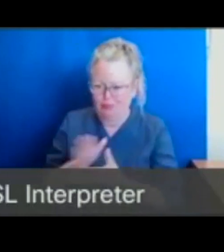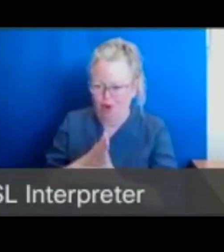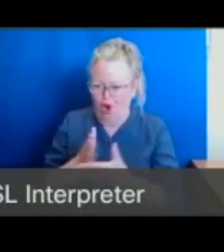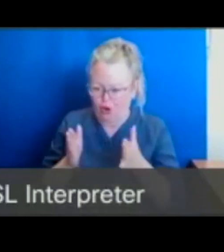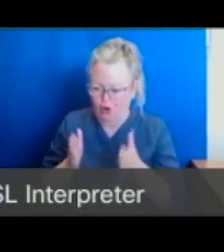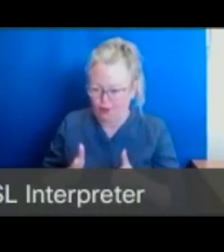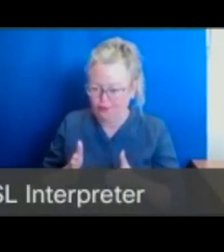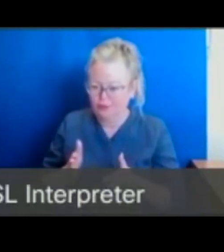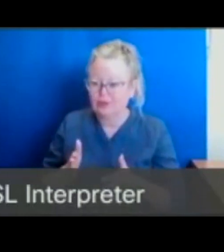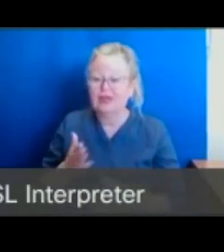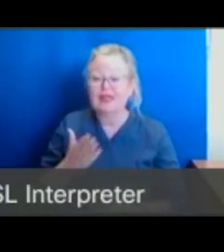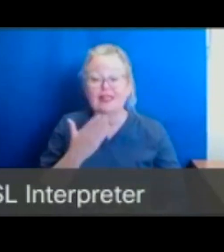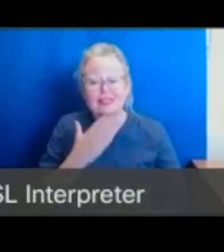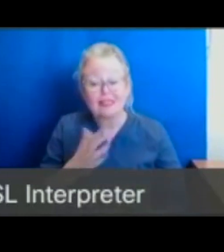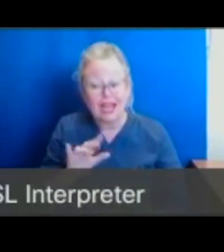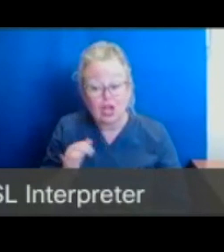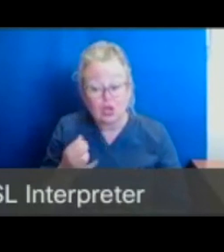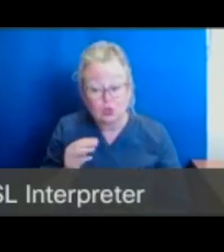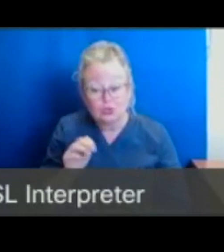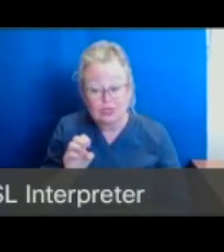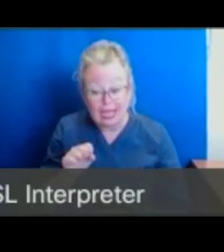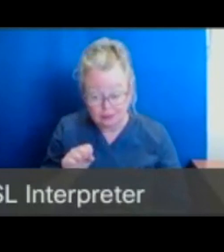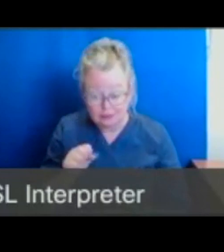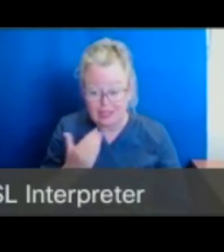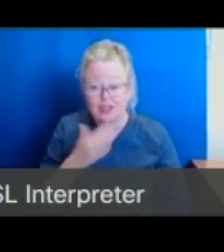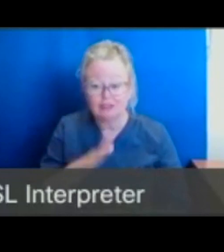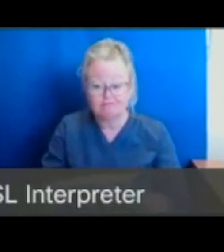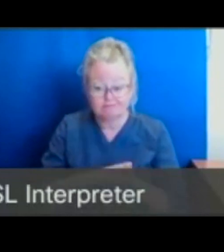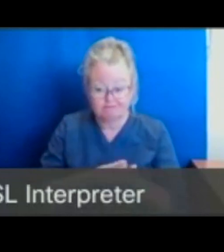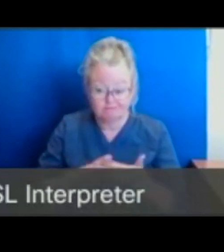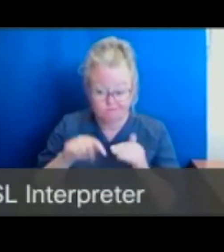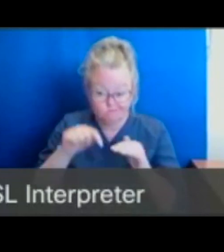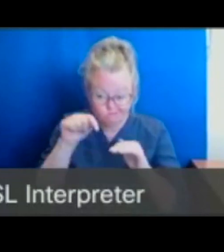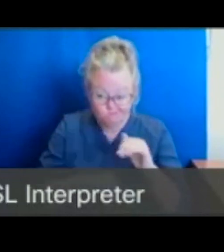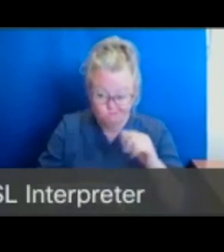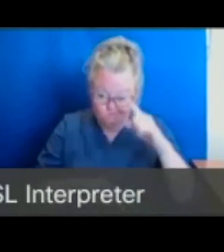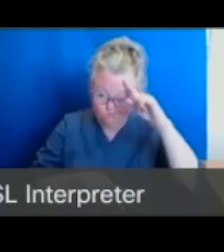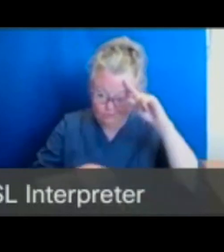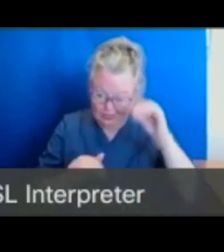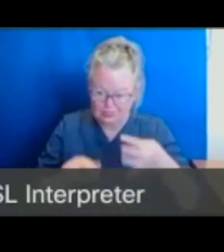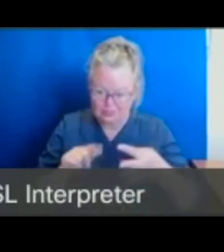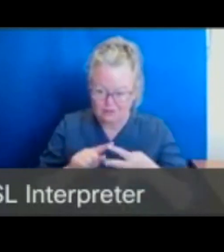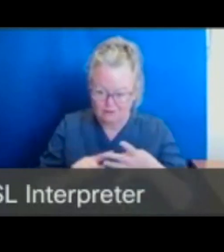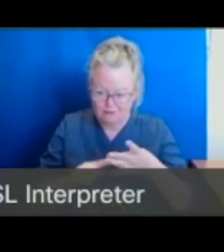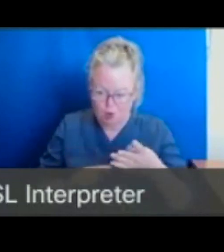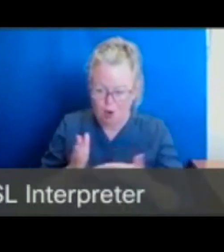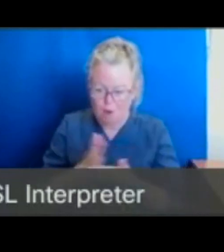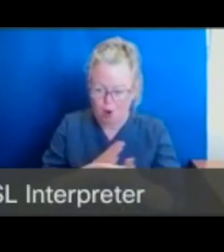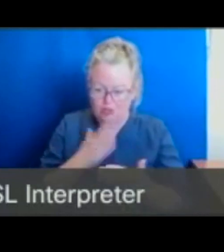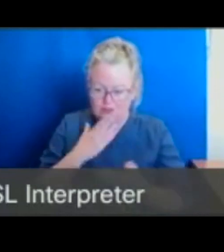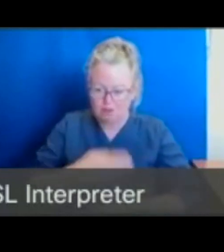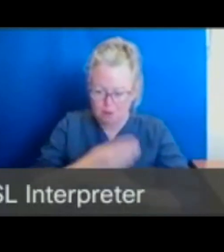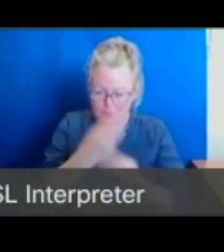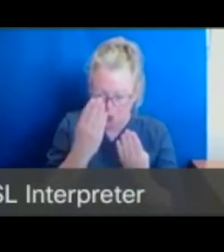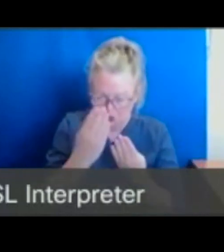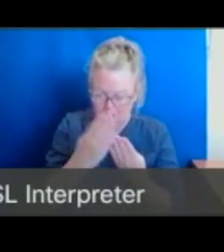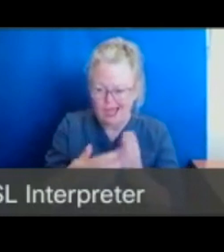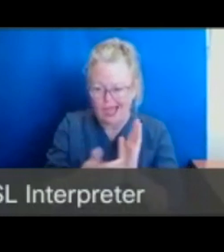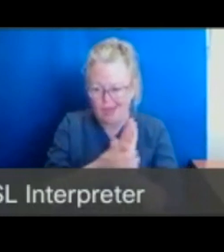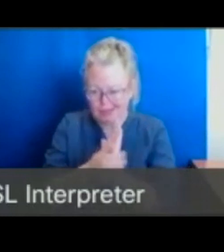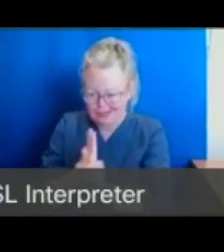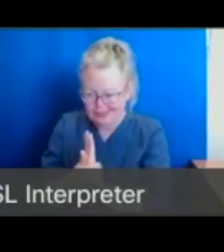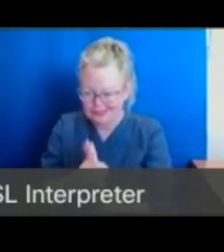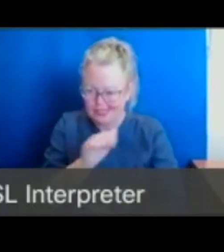want to thank James for his presentation and Alan Felice for also addressing some of those